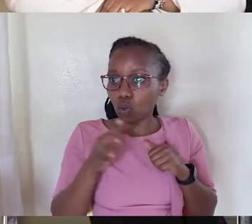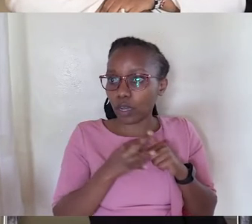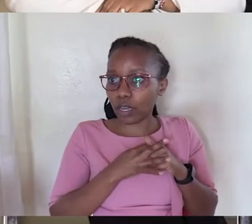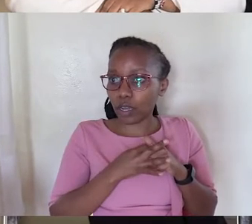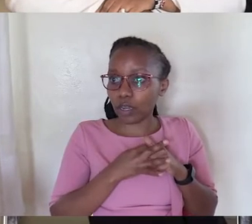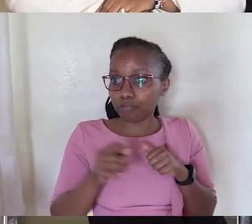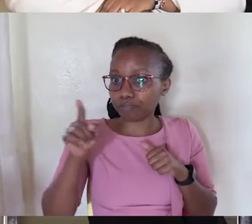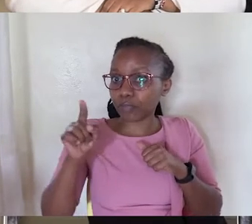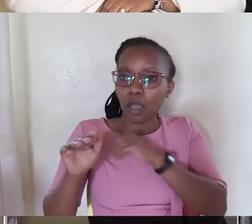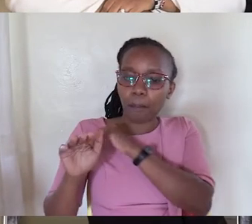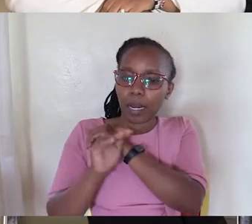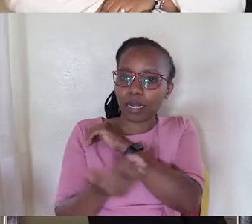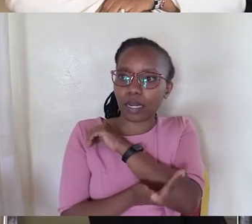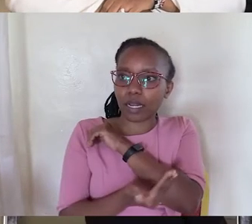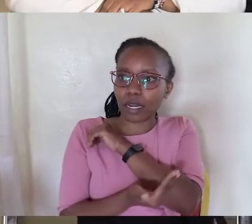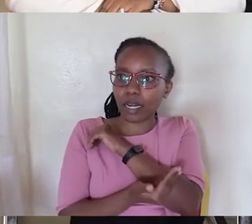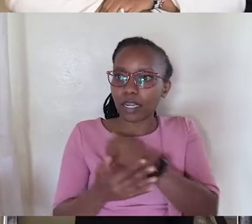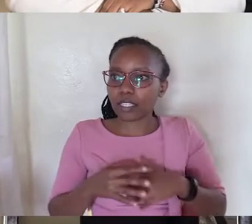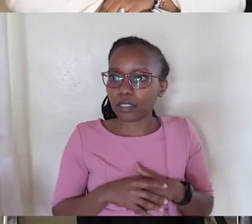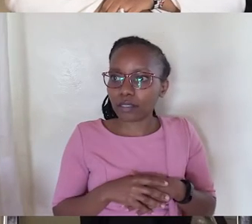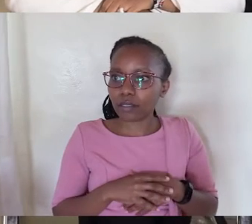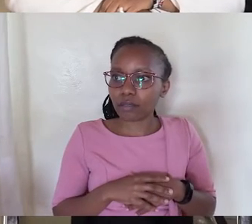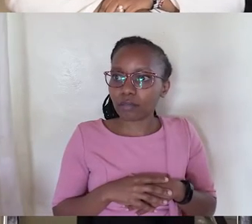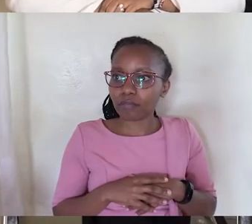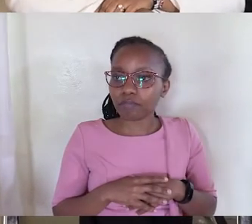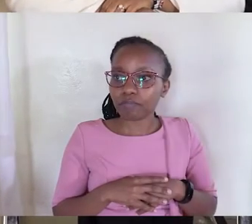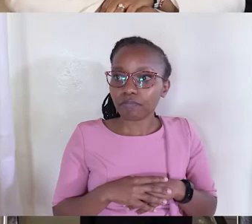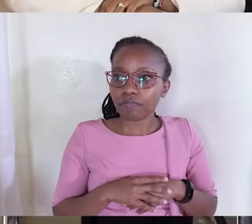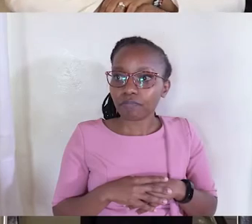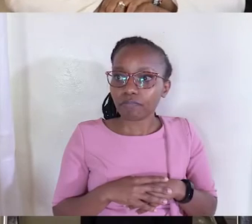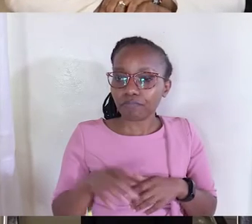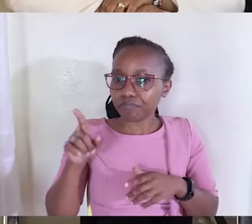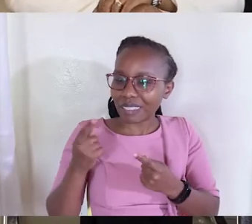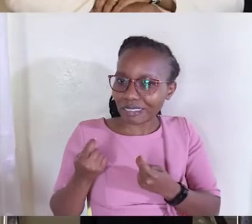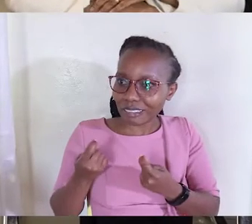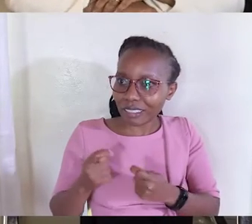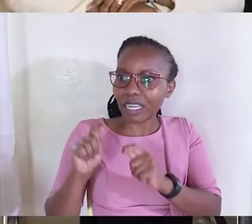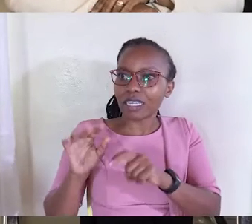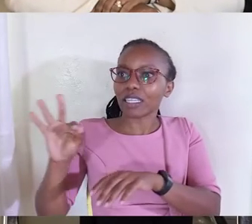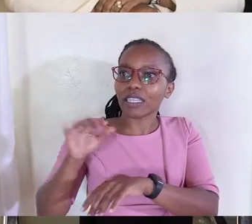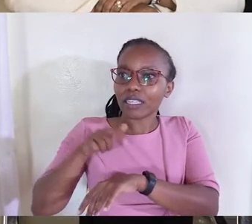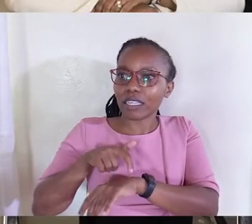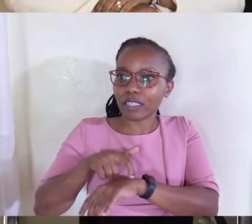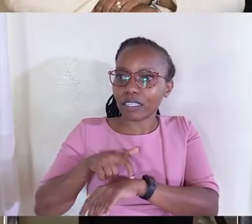2008, I discovered I was pregnant. I'm going to cut this long story short. I tried